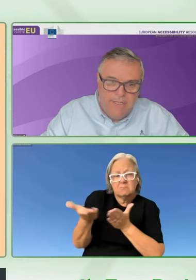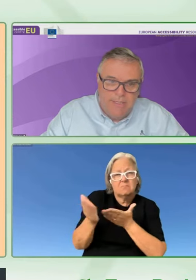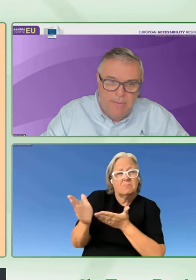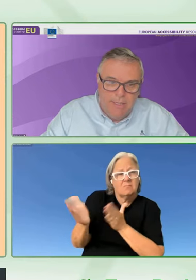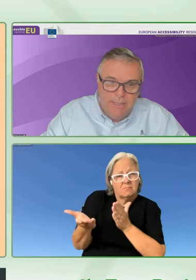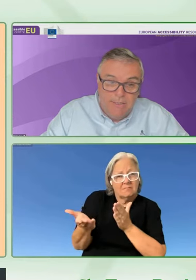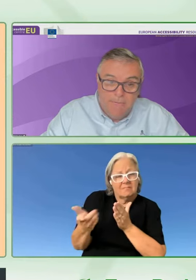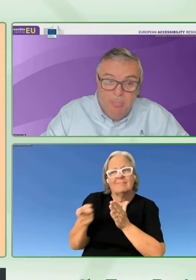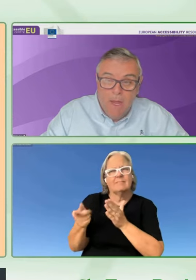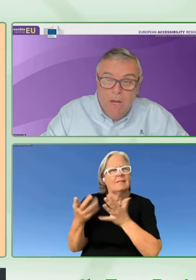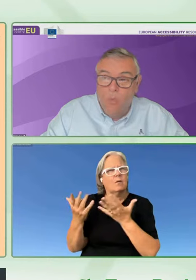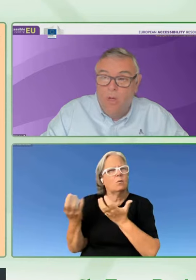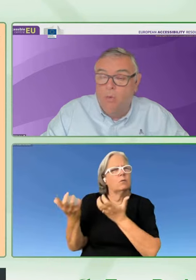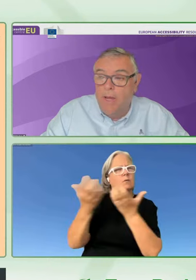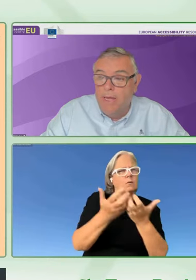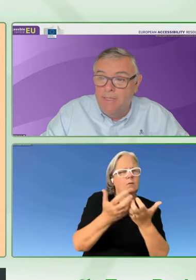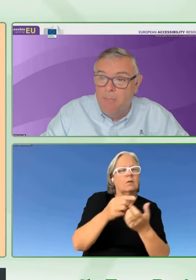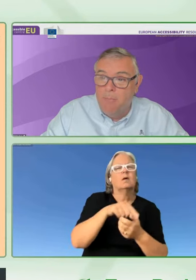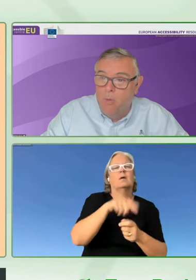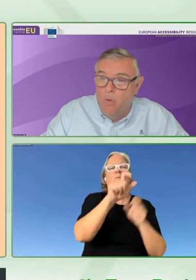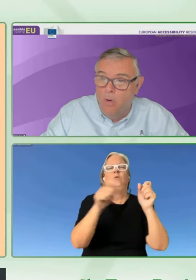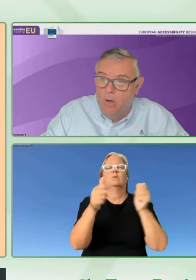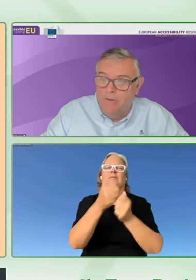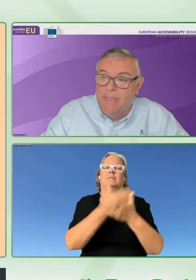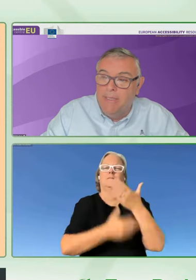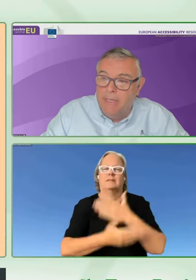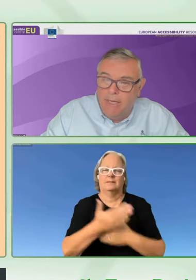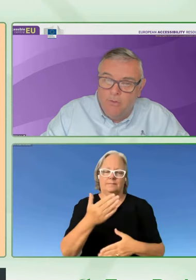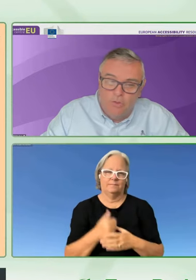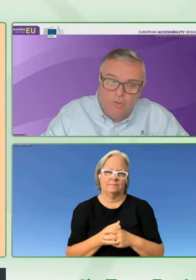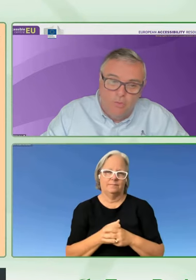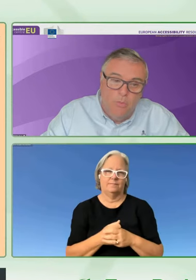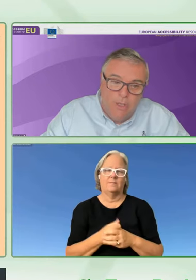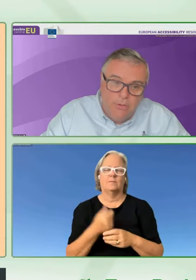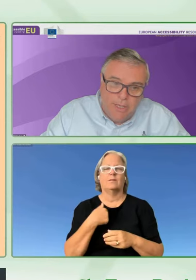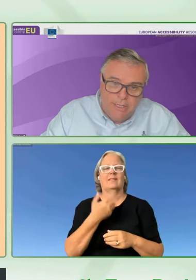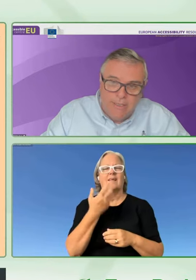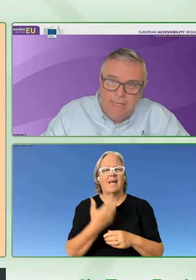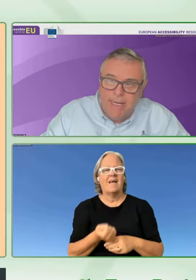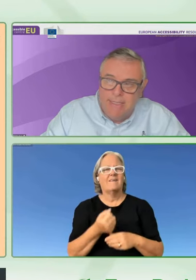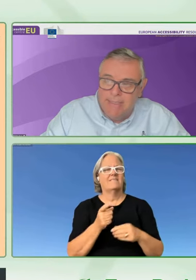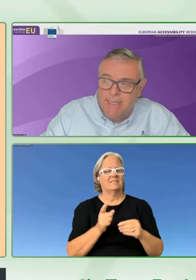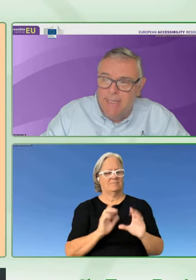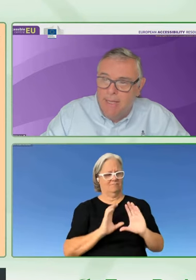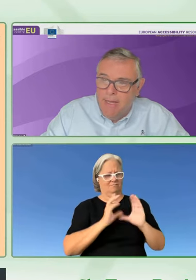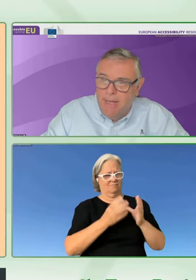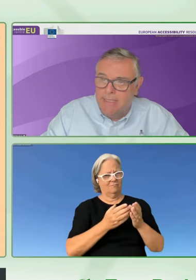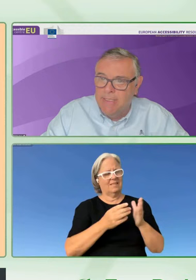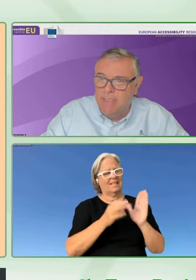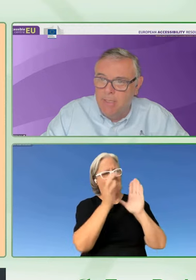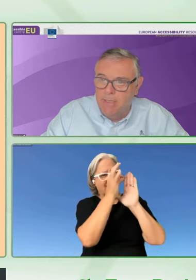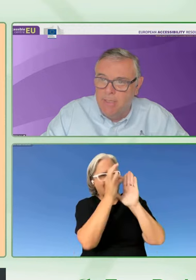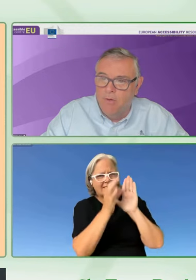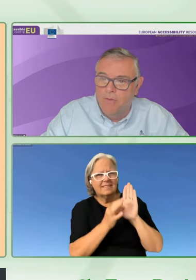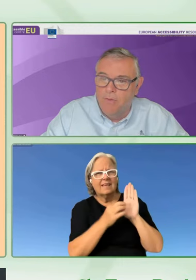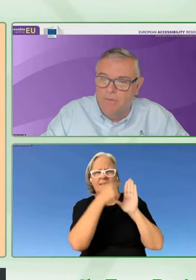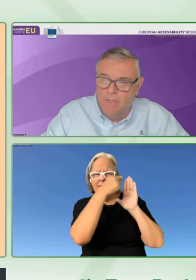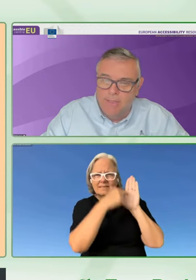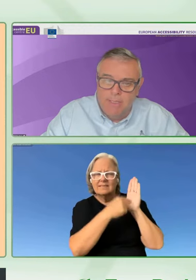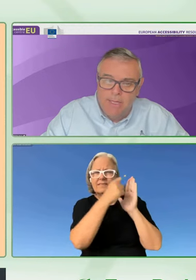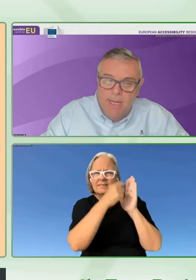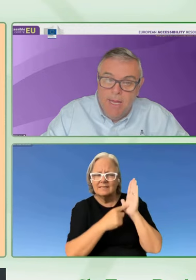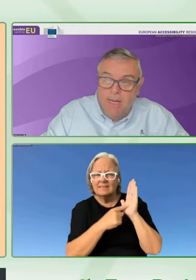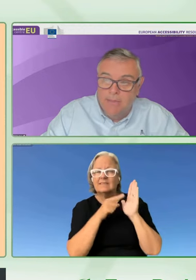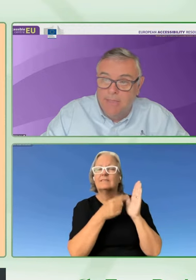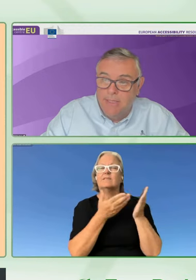with disabilities. We create a pool of indicators to monitorize the accessibility on the